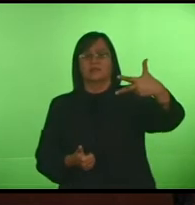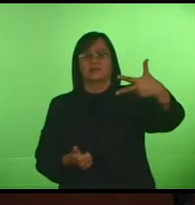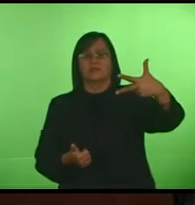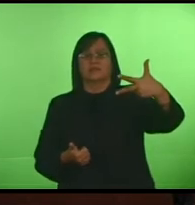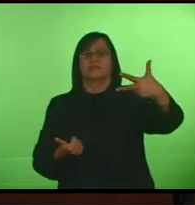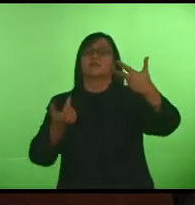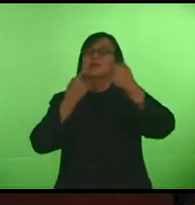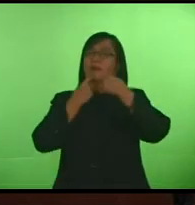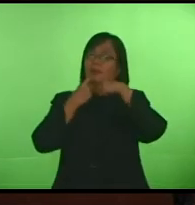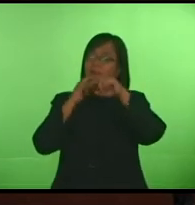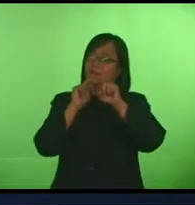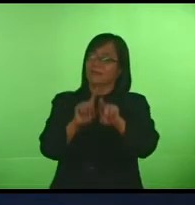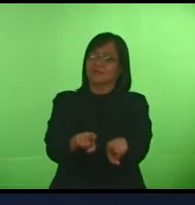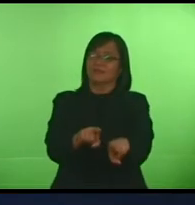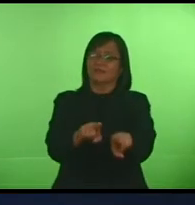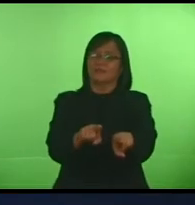answer is